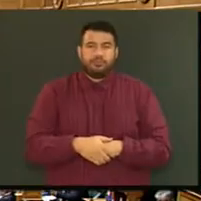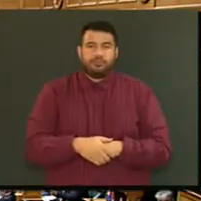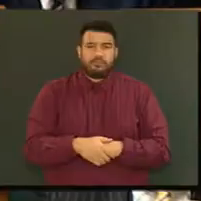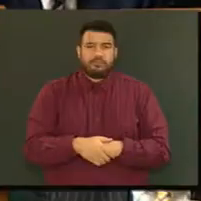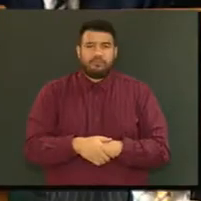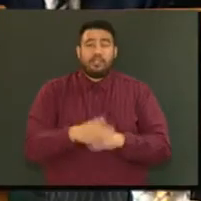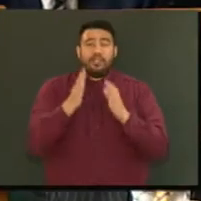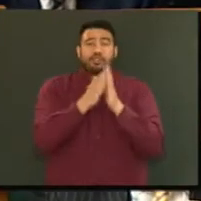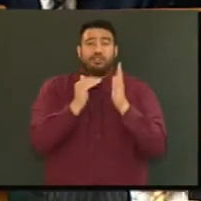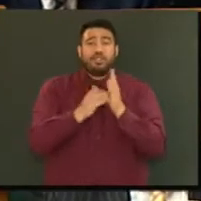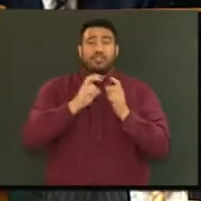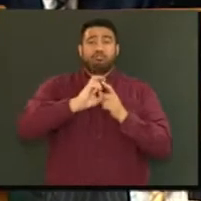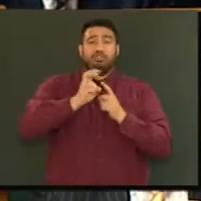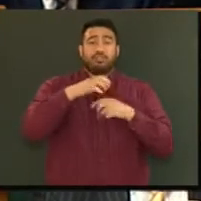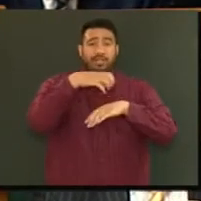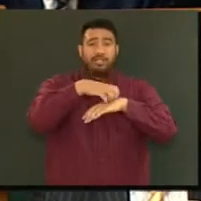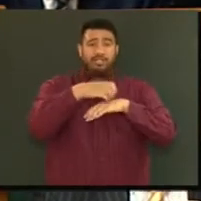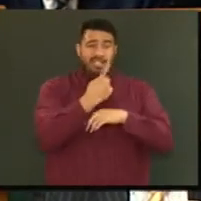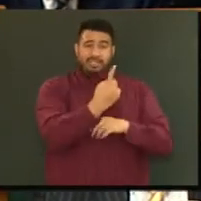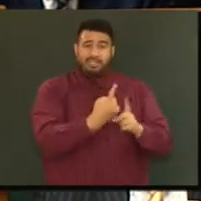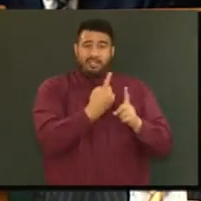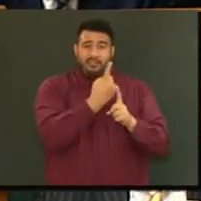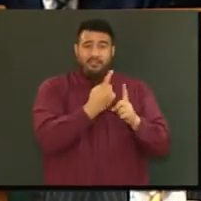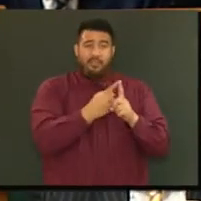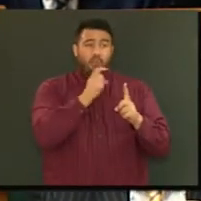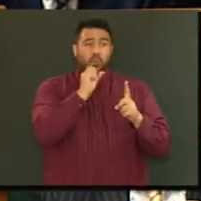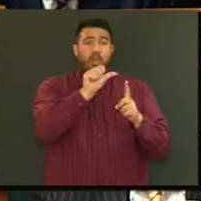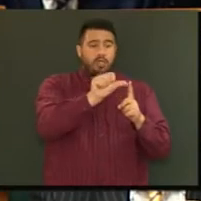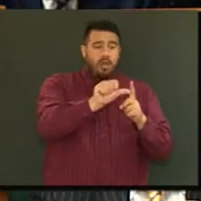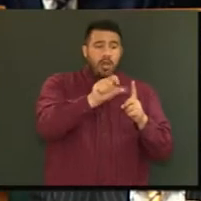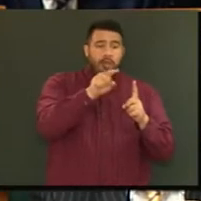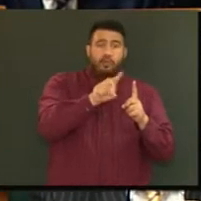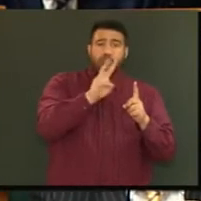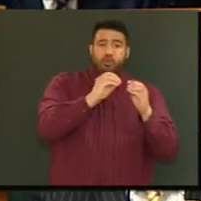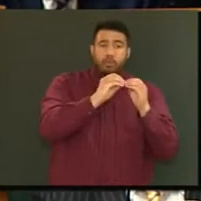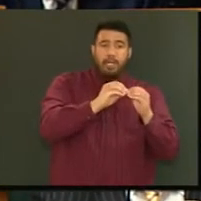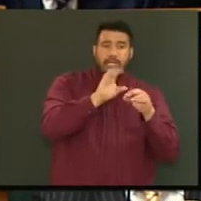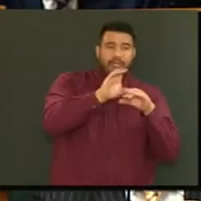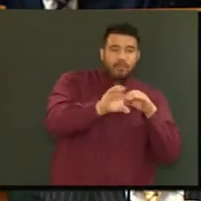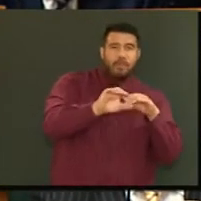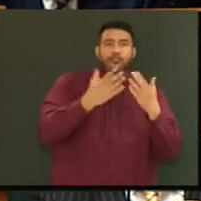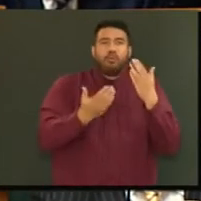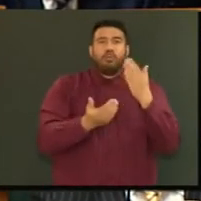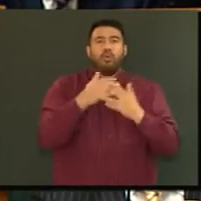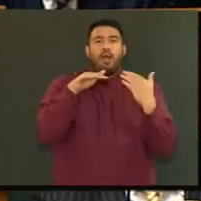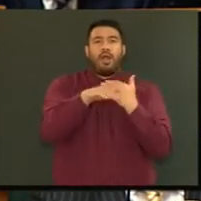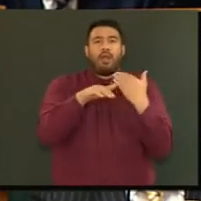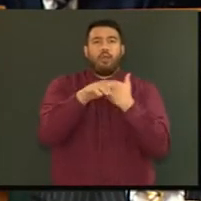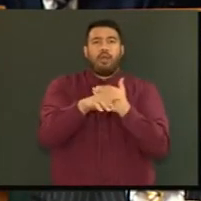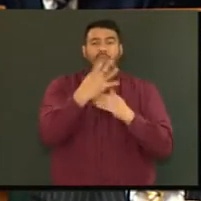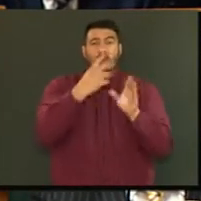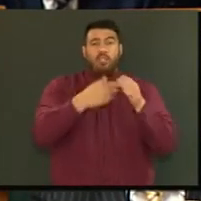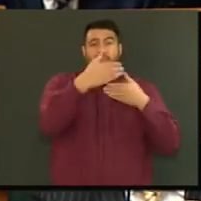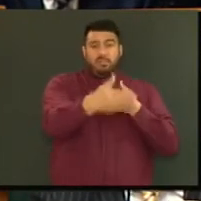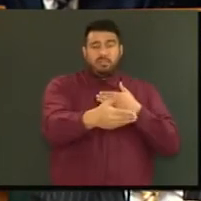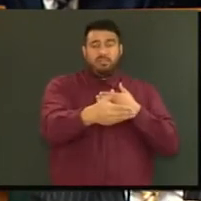The New Zealand Transport Agency alone will invest $9.2 billion in new state highways over the 4 years and will